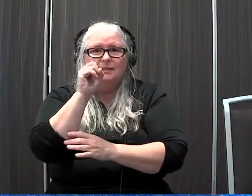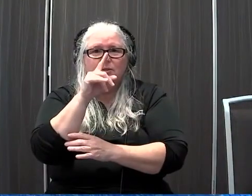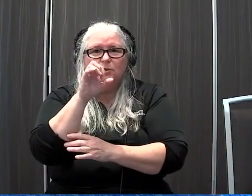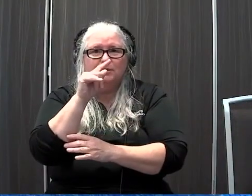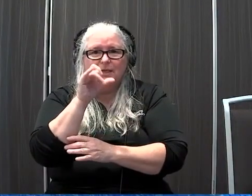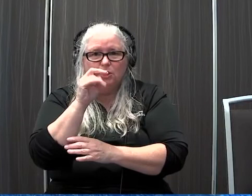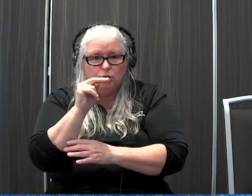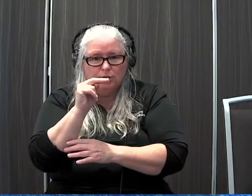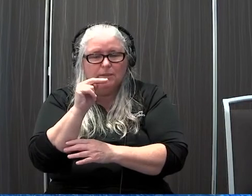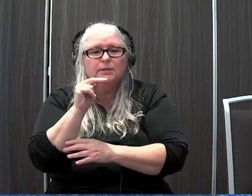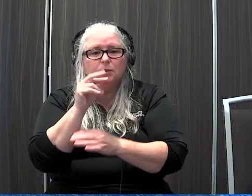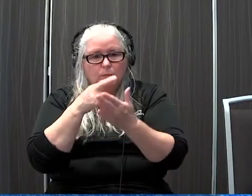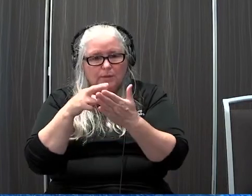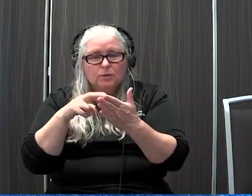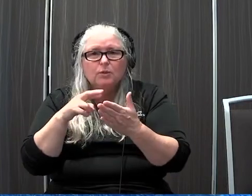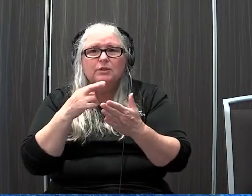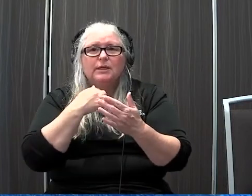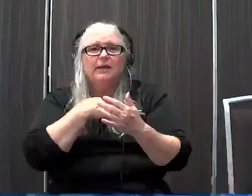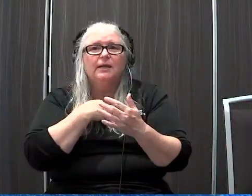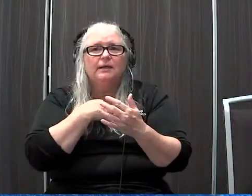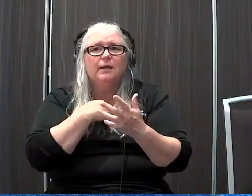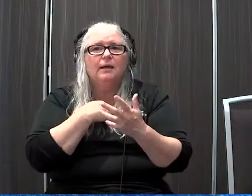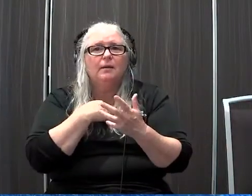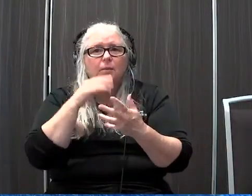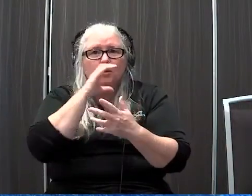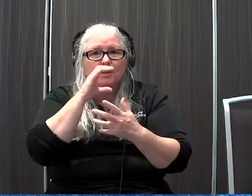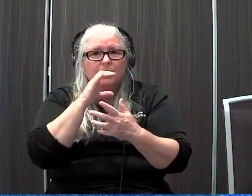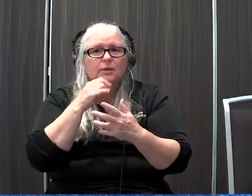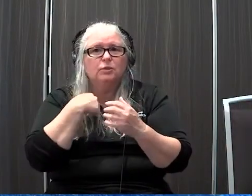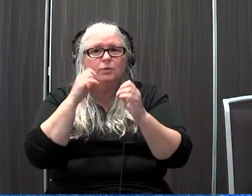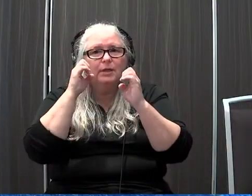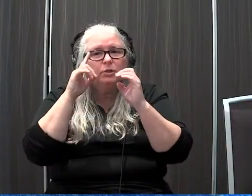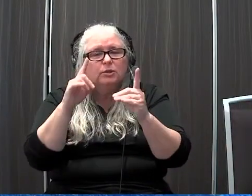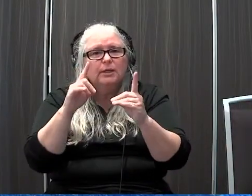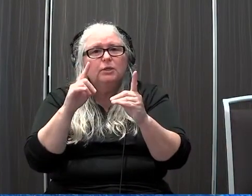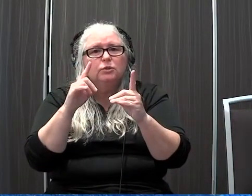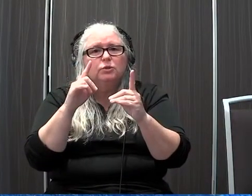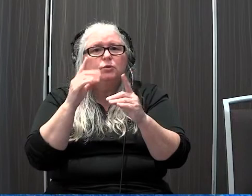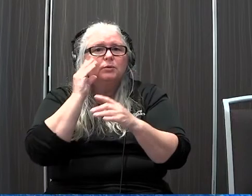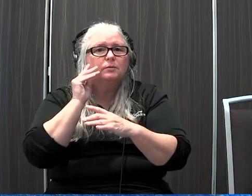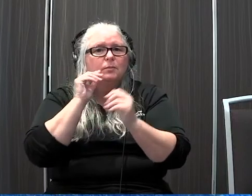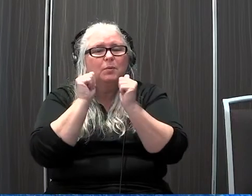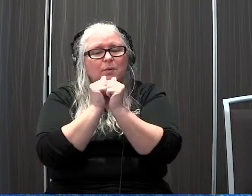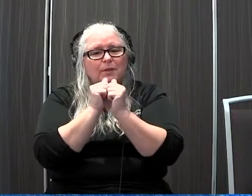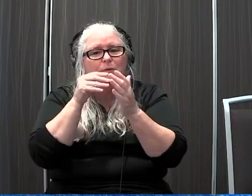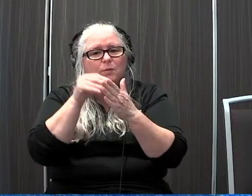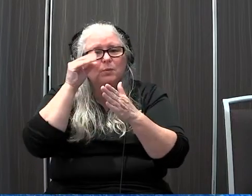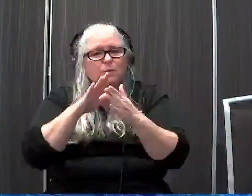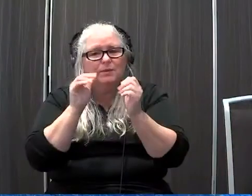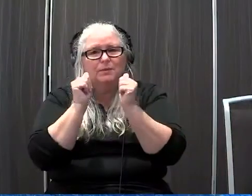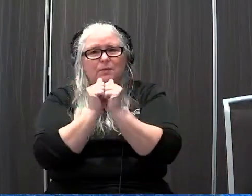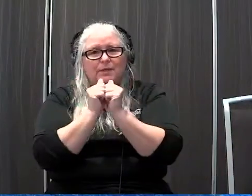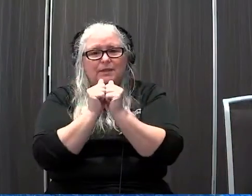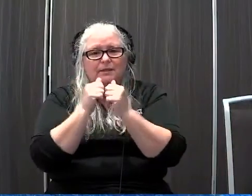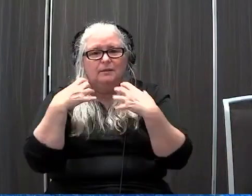So I'm currently looking into educational experiences of students with charge. We're kind of seeing, like, based on what we recommended in the checklist, what